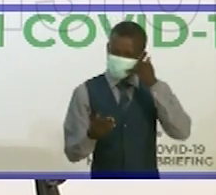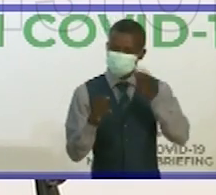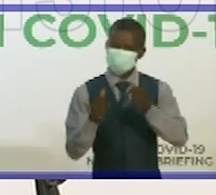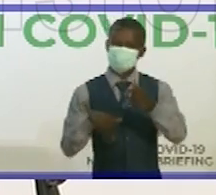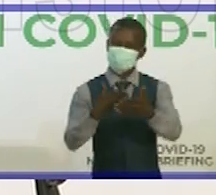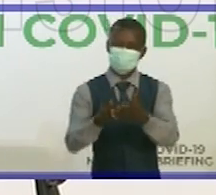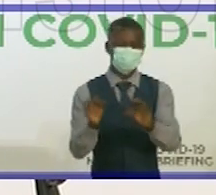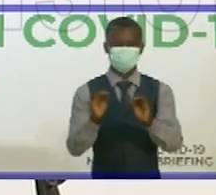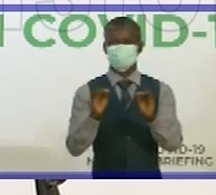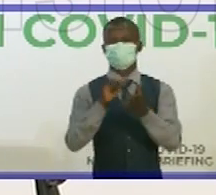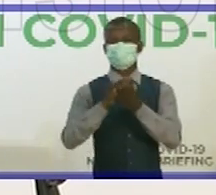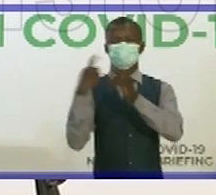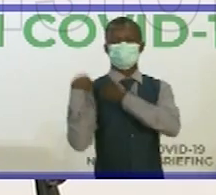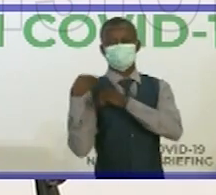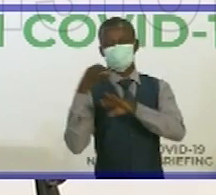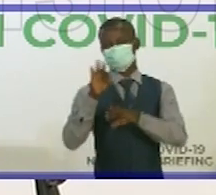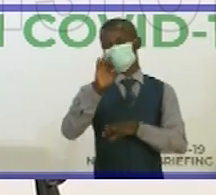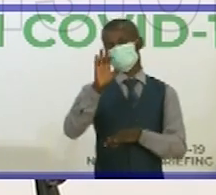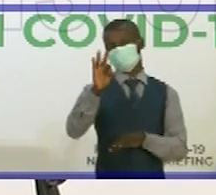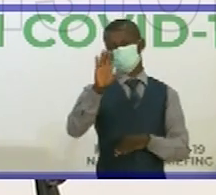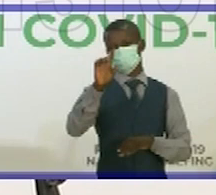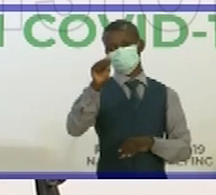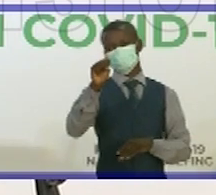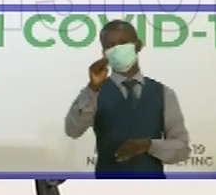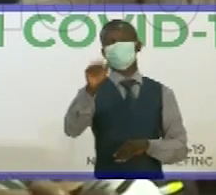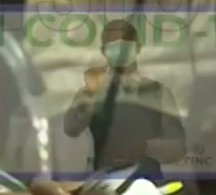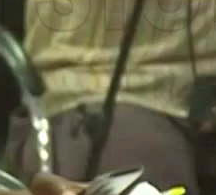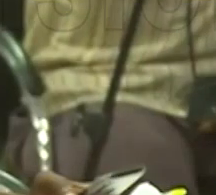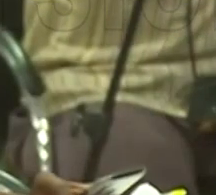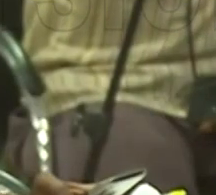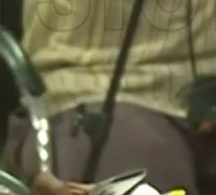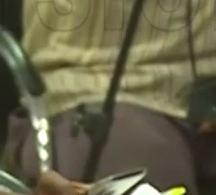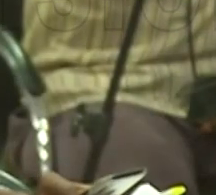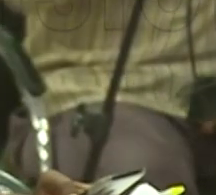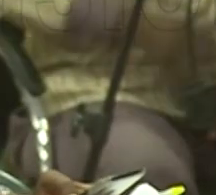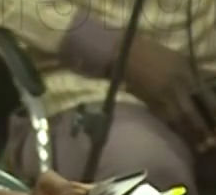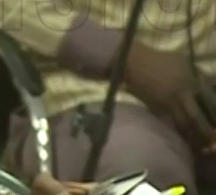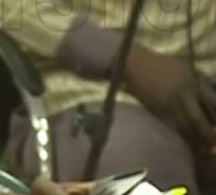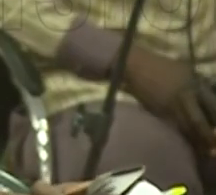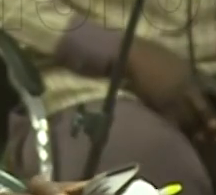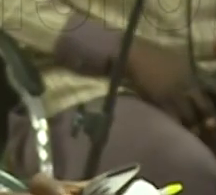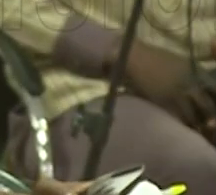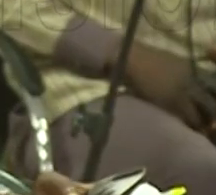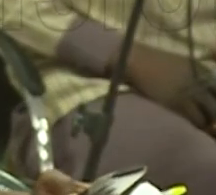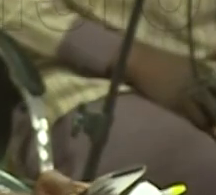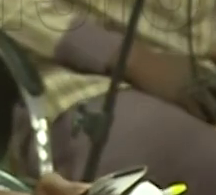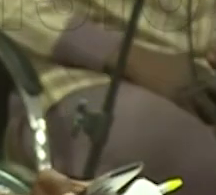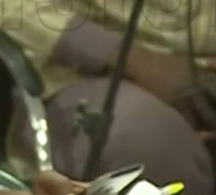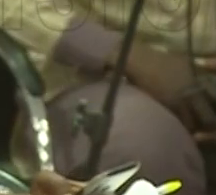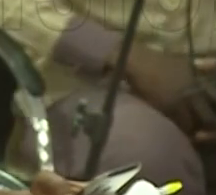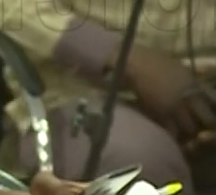if you get through to NCDC, what we do is refer you back to the FCT lines. And sometimes there's a delay in doing